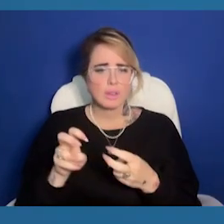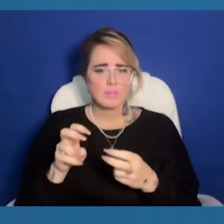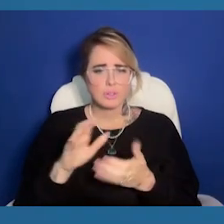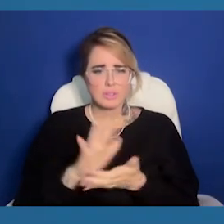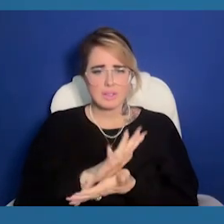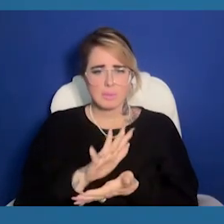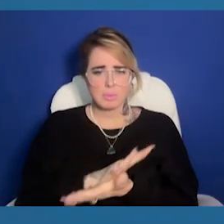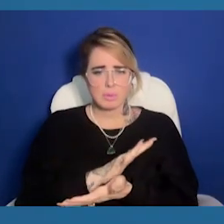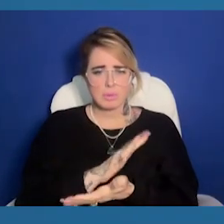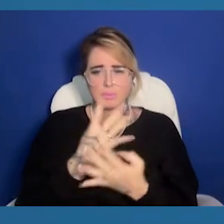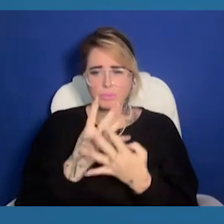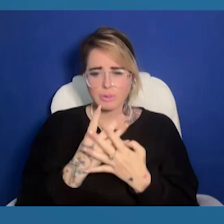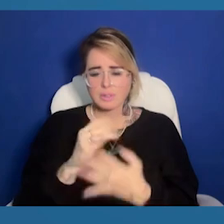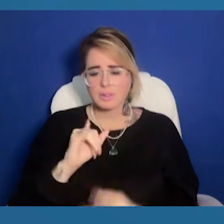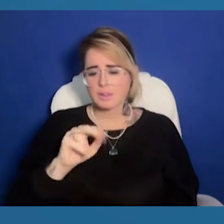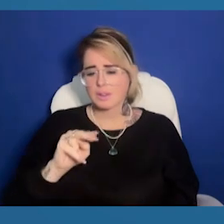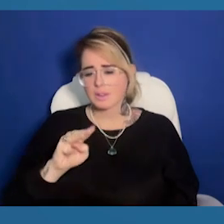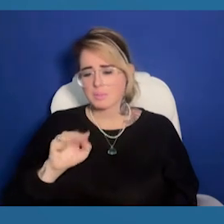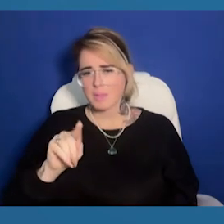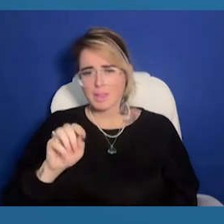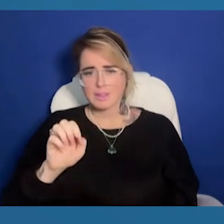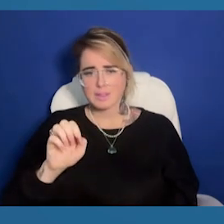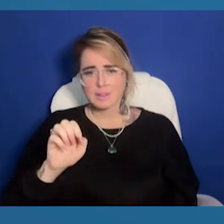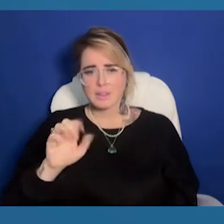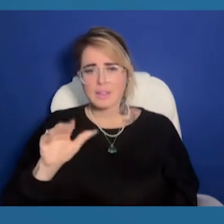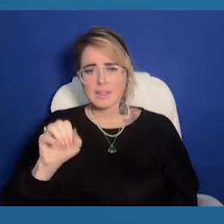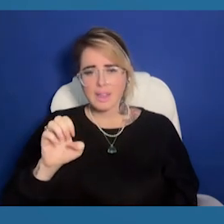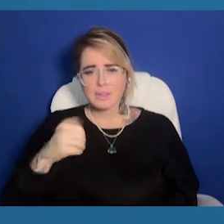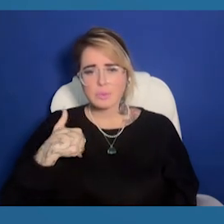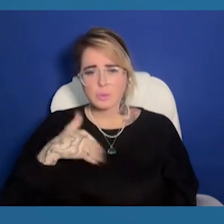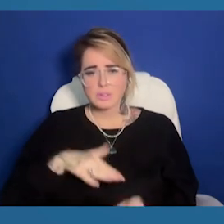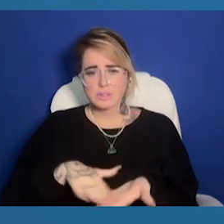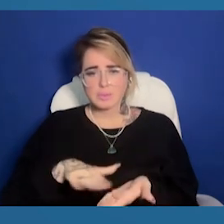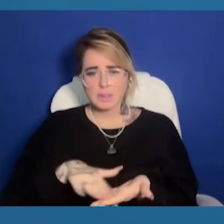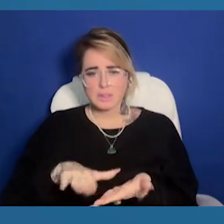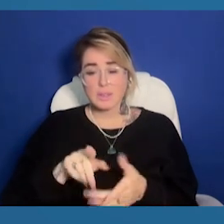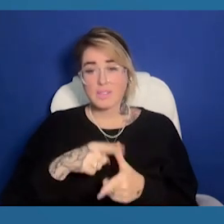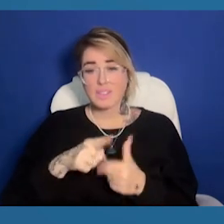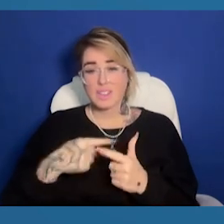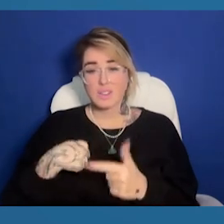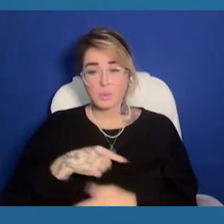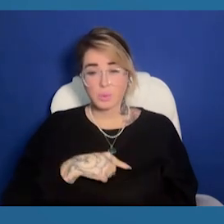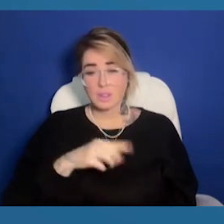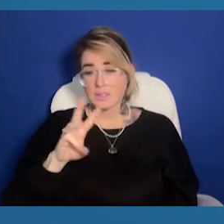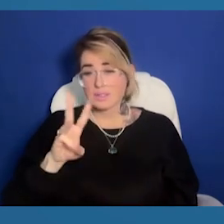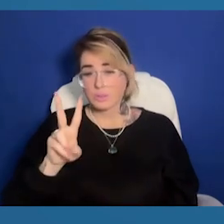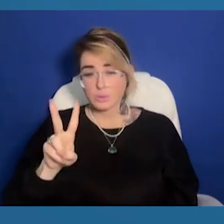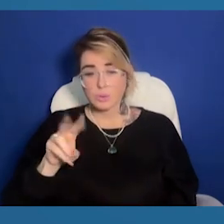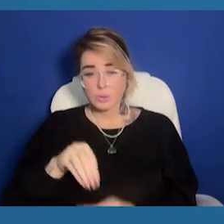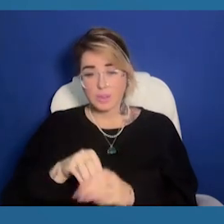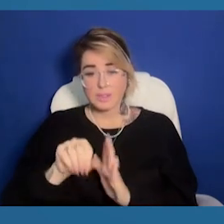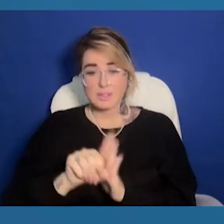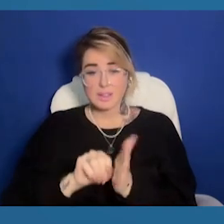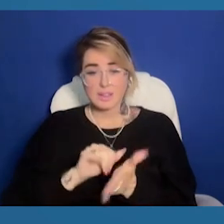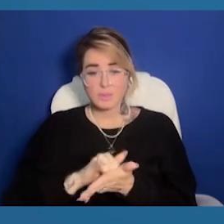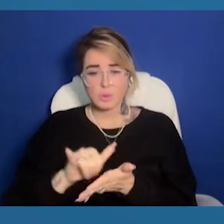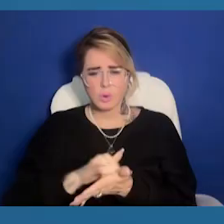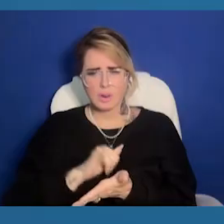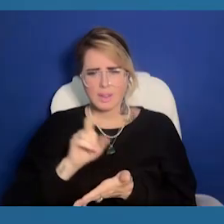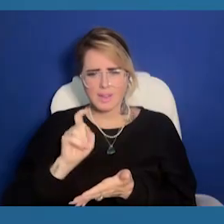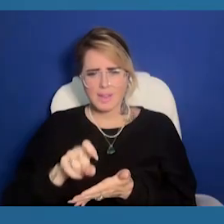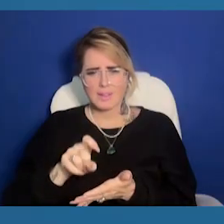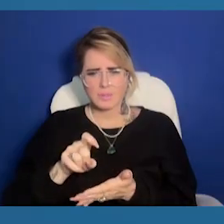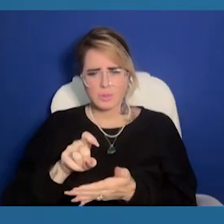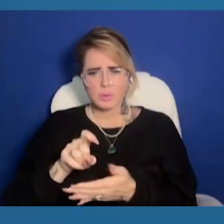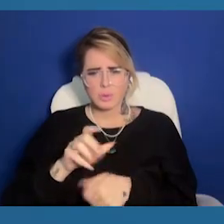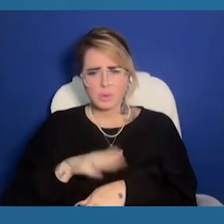inmate that happened. Cases are getting dismissed, and then we 5 and we 62 in the state of New York have to call the